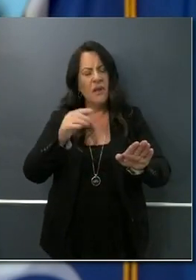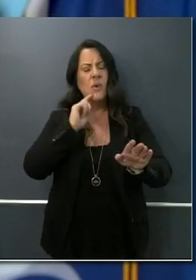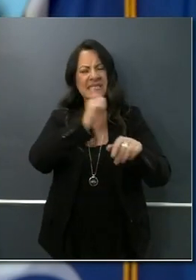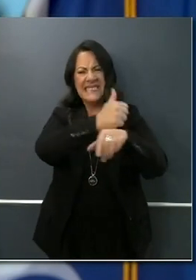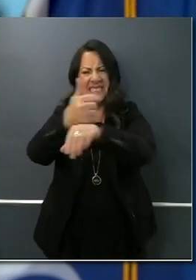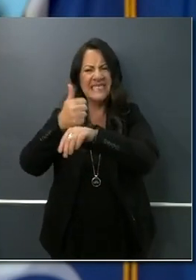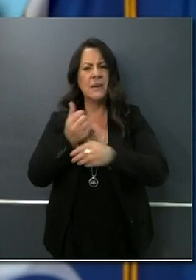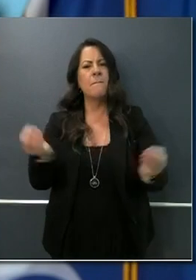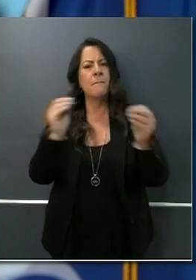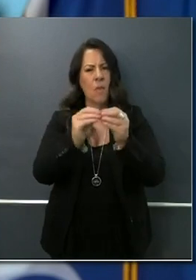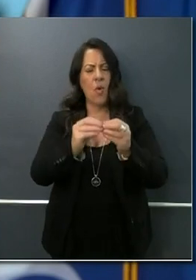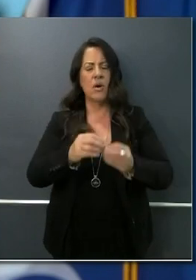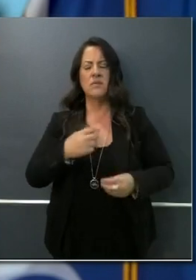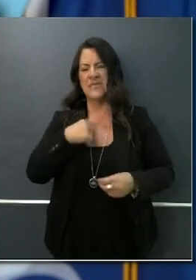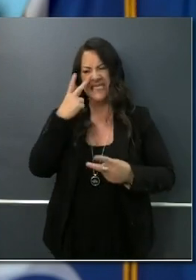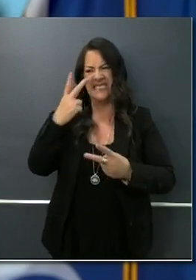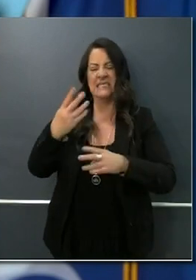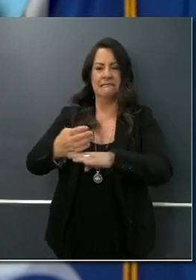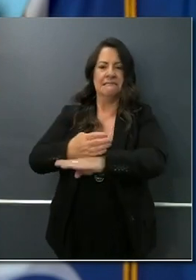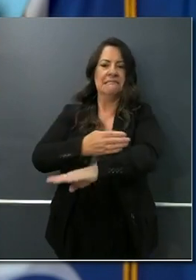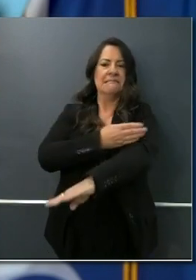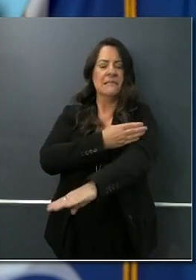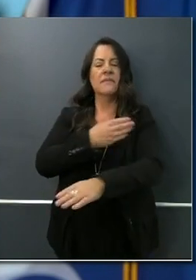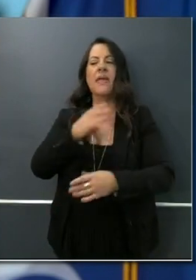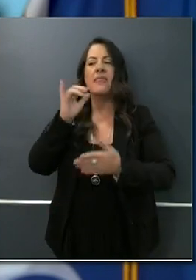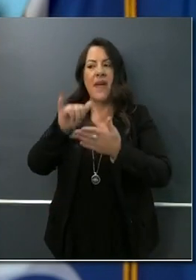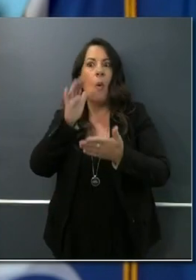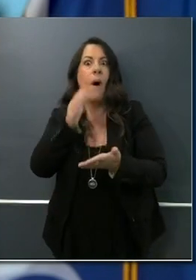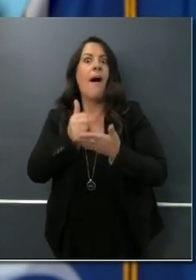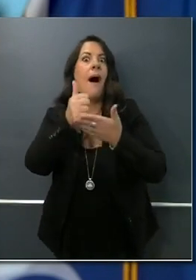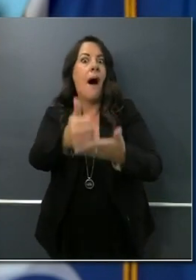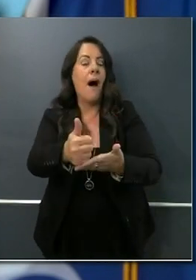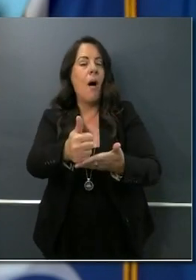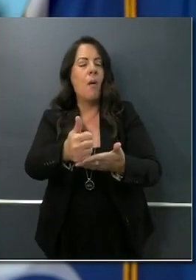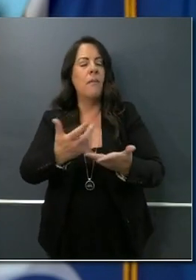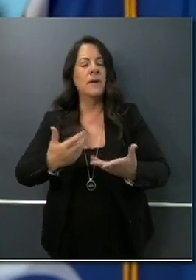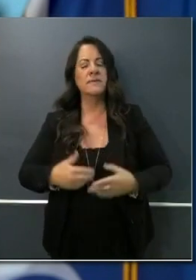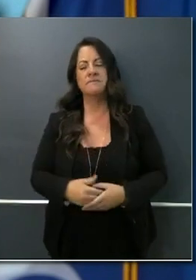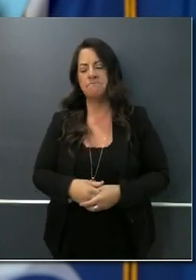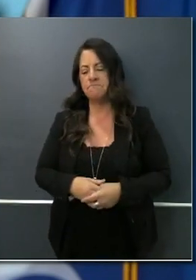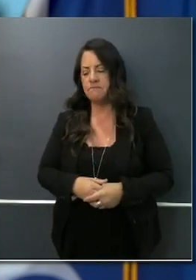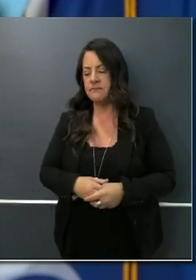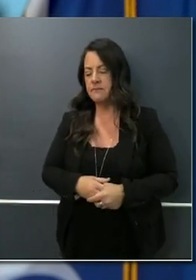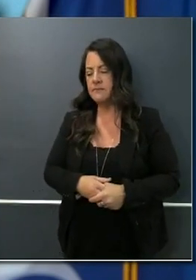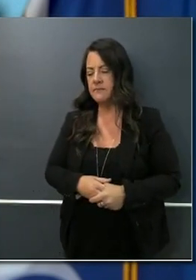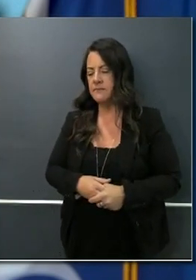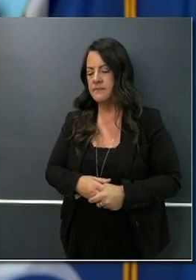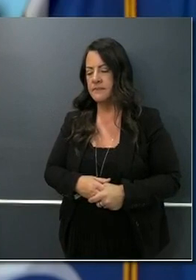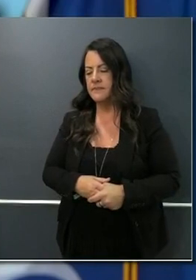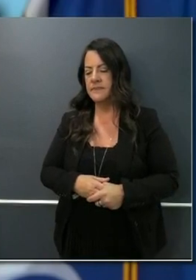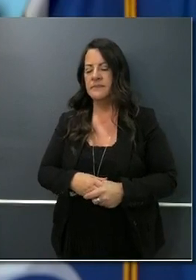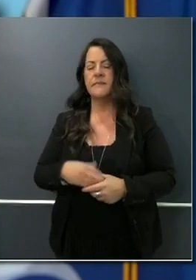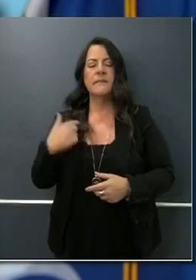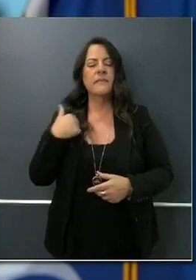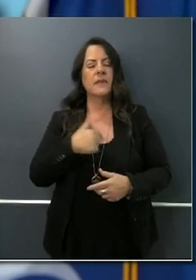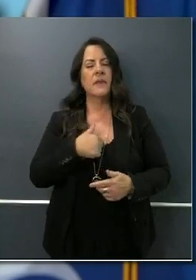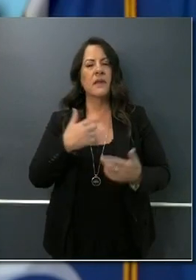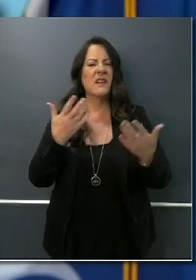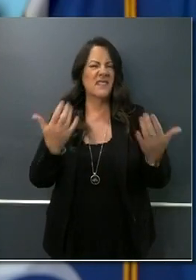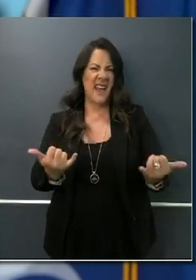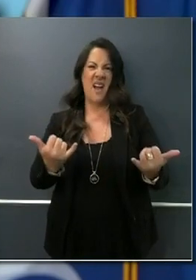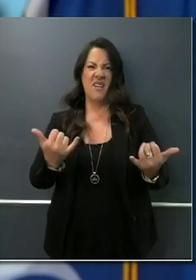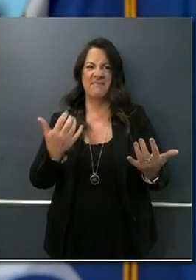and that progress will certainly help us with those green lights of indicators moving forward with these